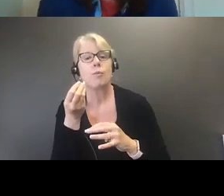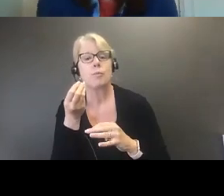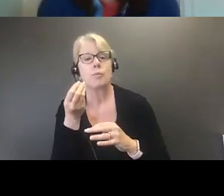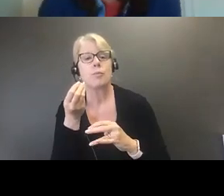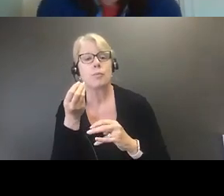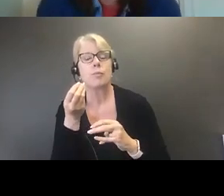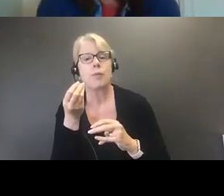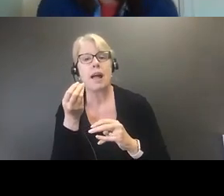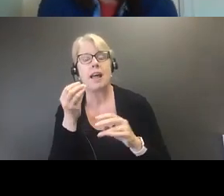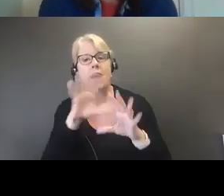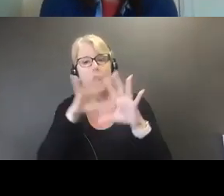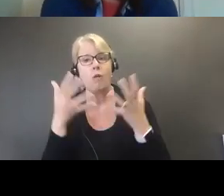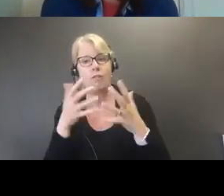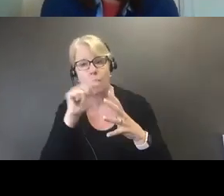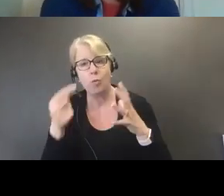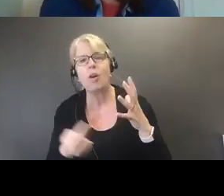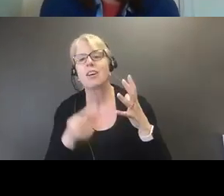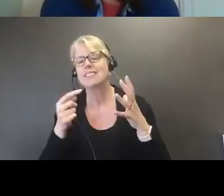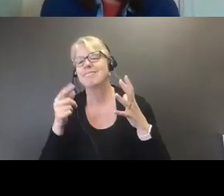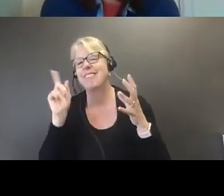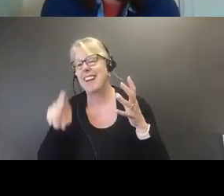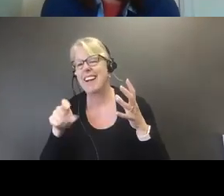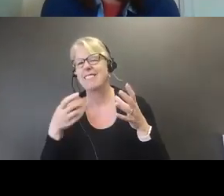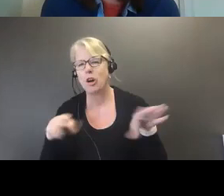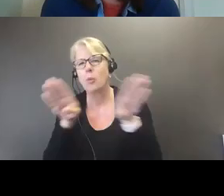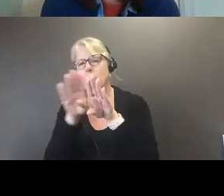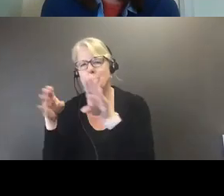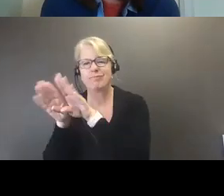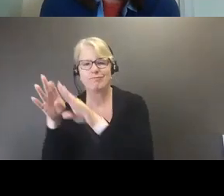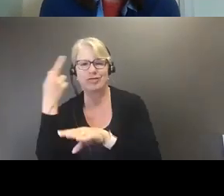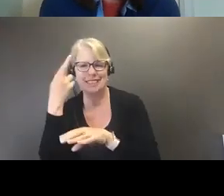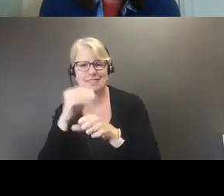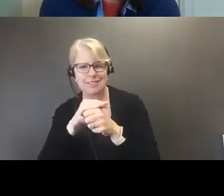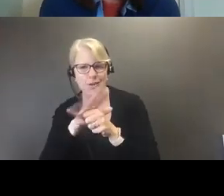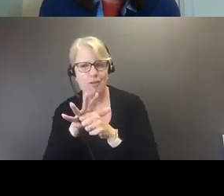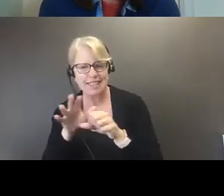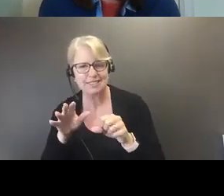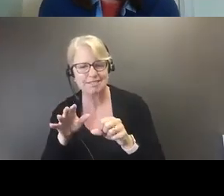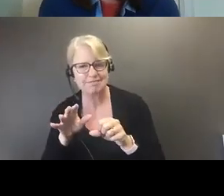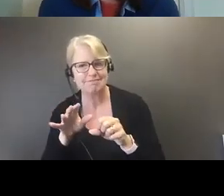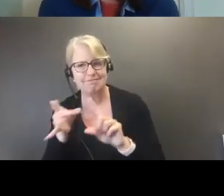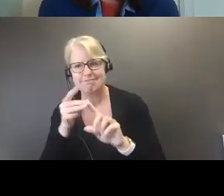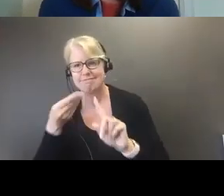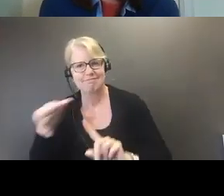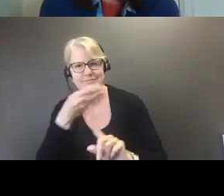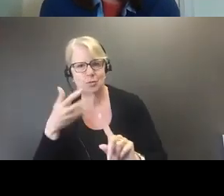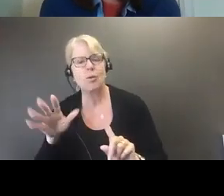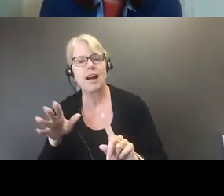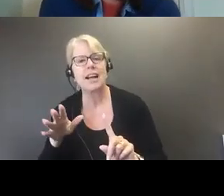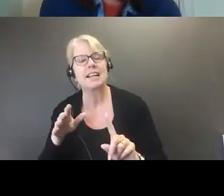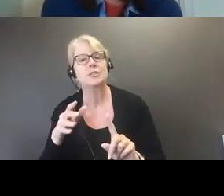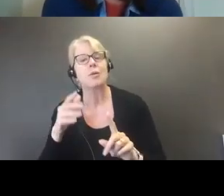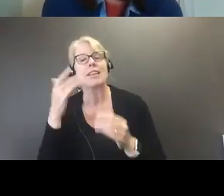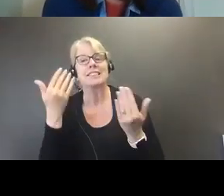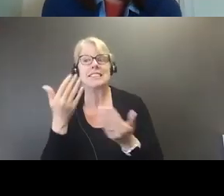and around the world have had to close their doors due to this pandemic. And this in turn meant that some of those existing